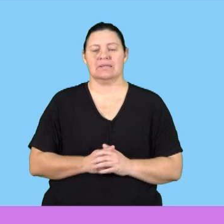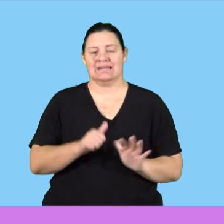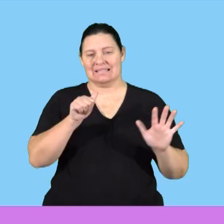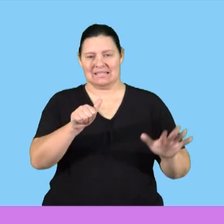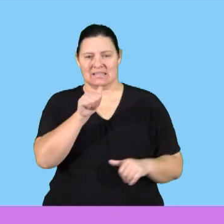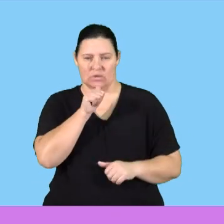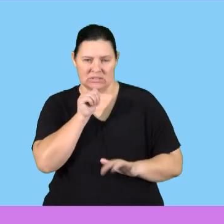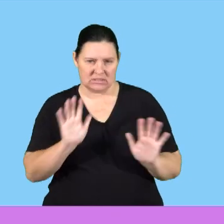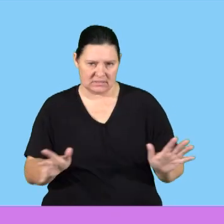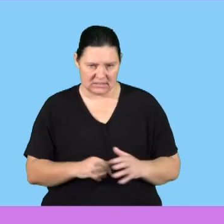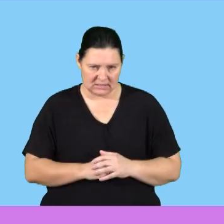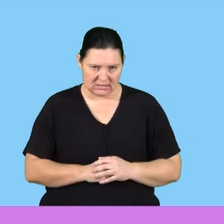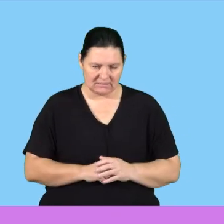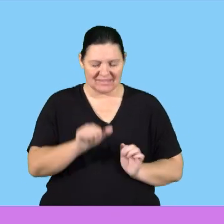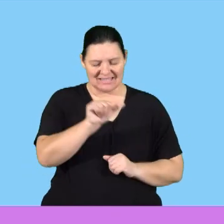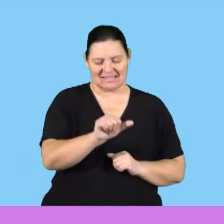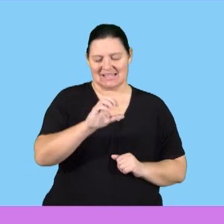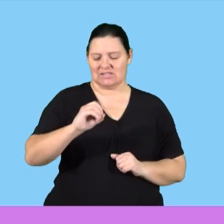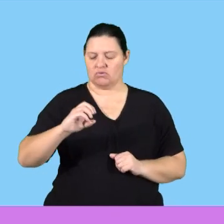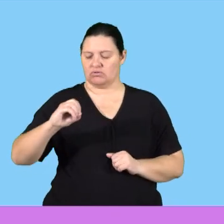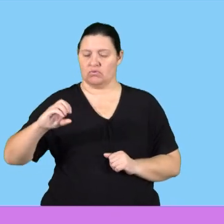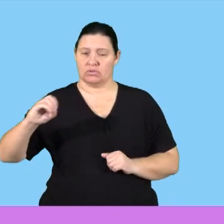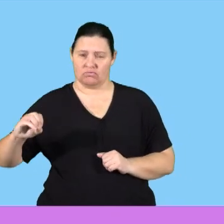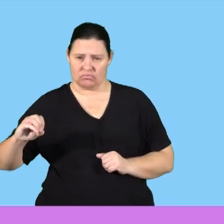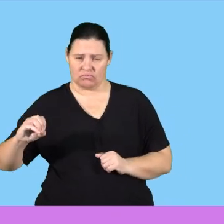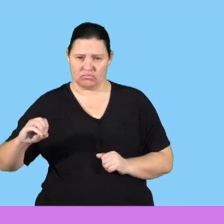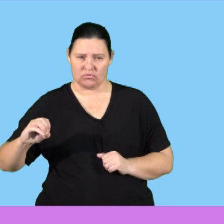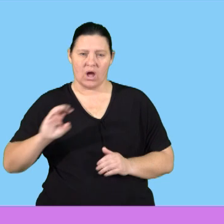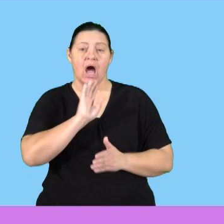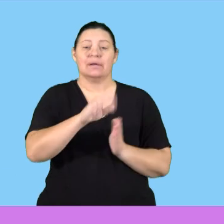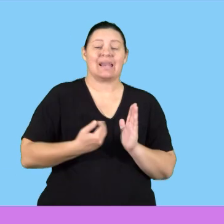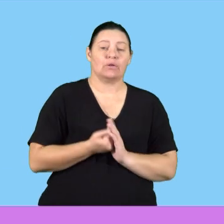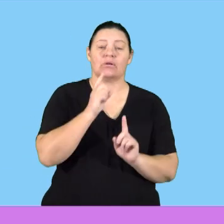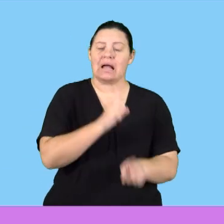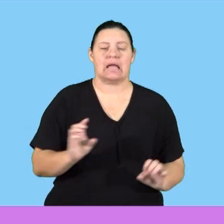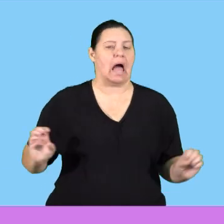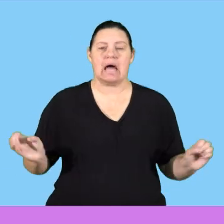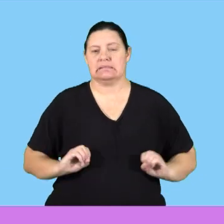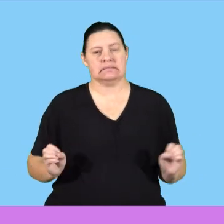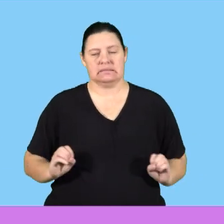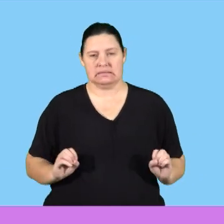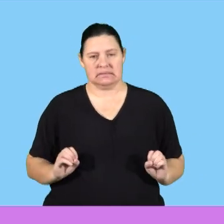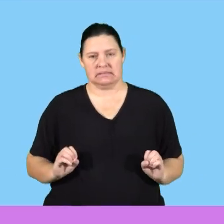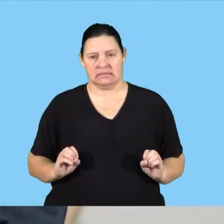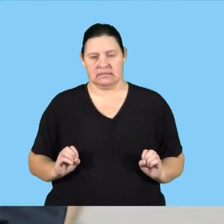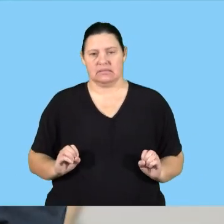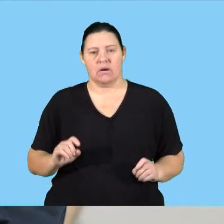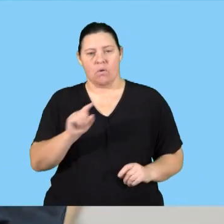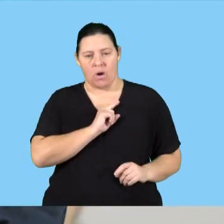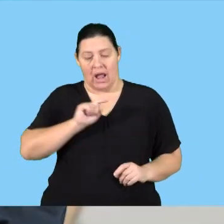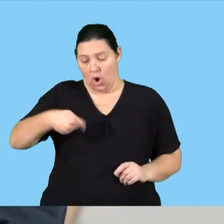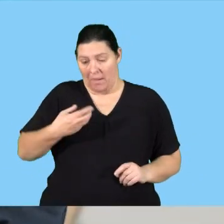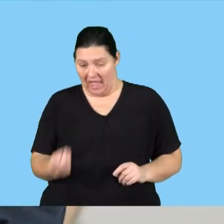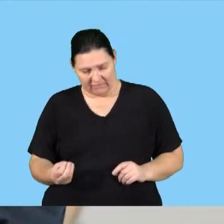It's just 6,000. So remember, do not round off the answer if your